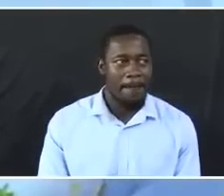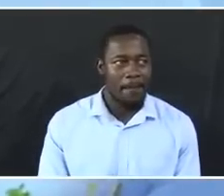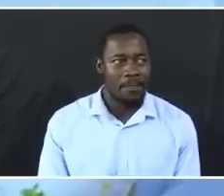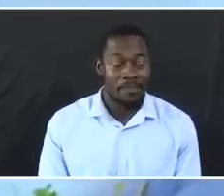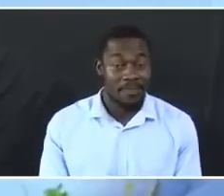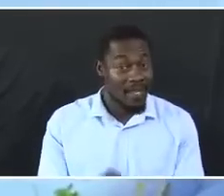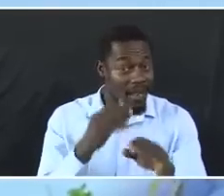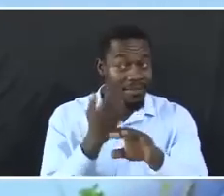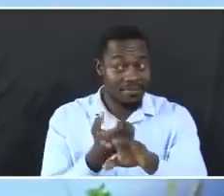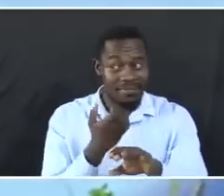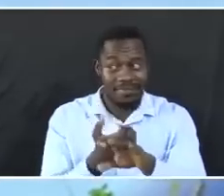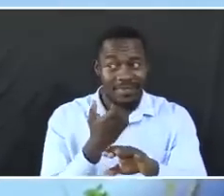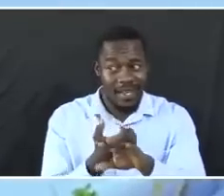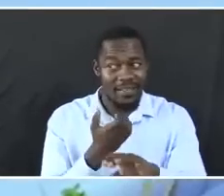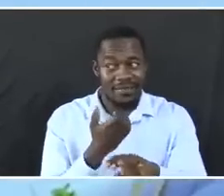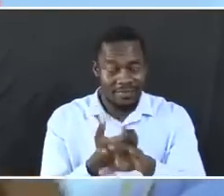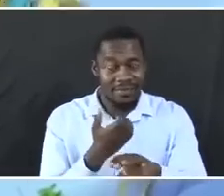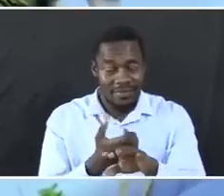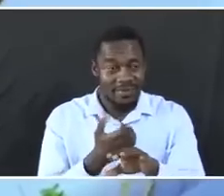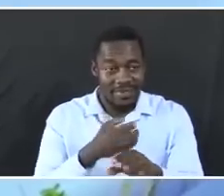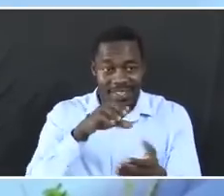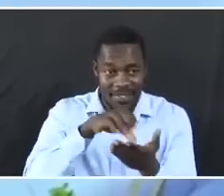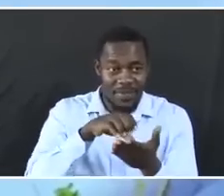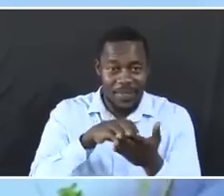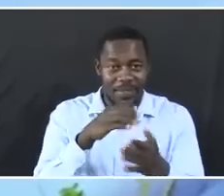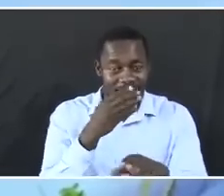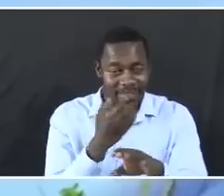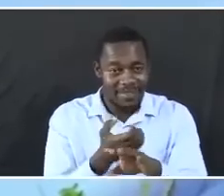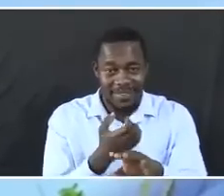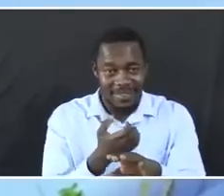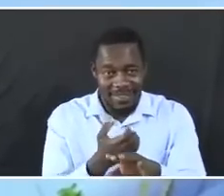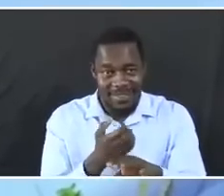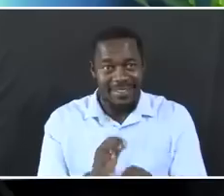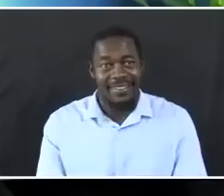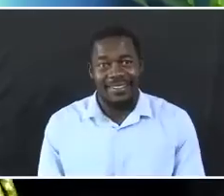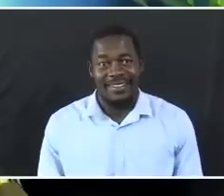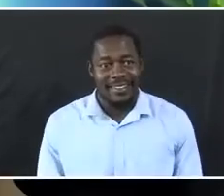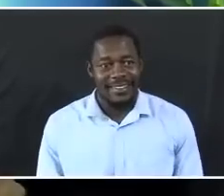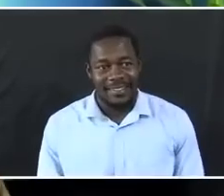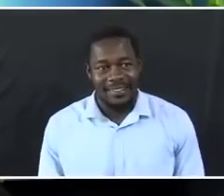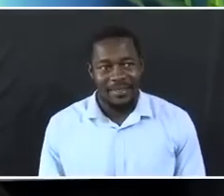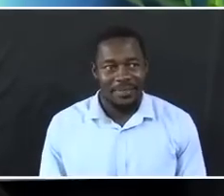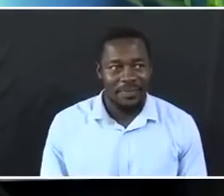Ningumu? Let me get, I'm not going to the book again.